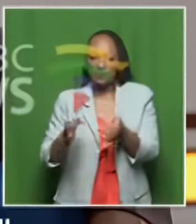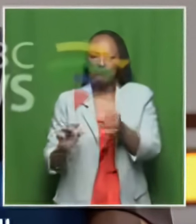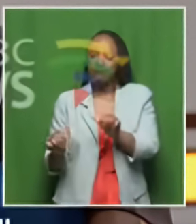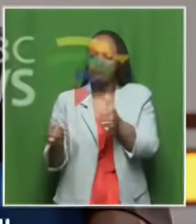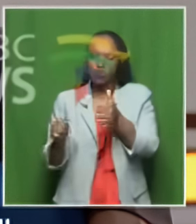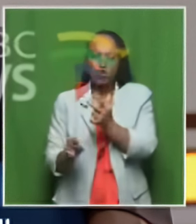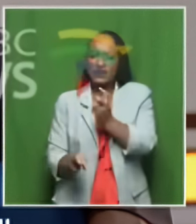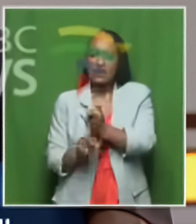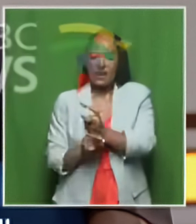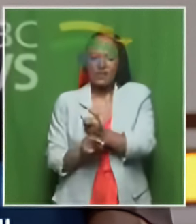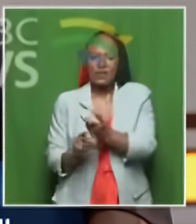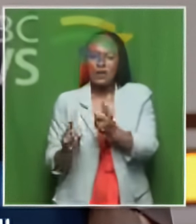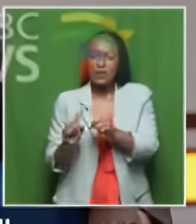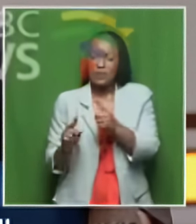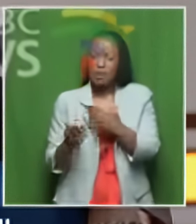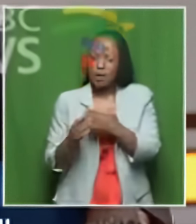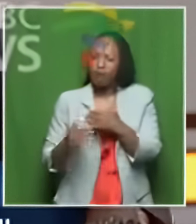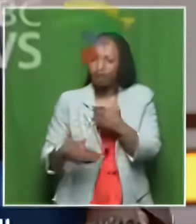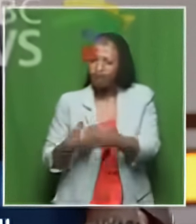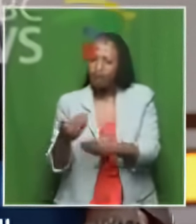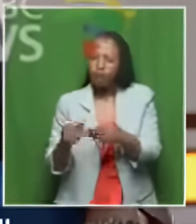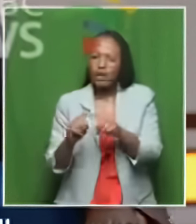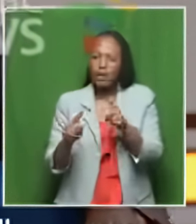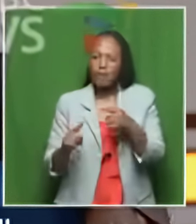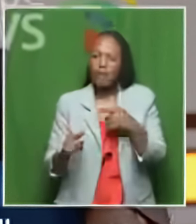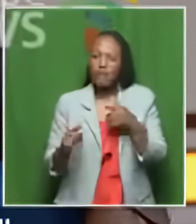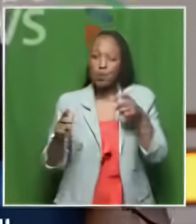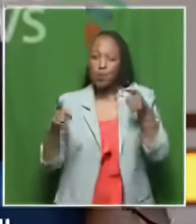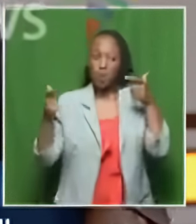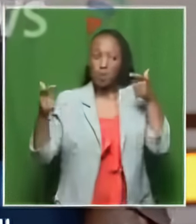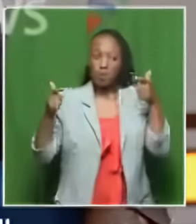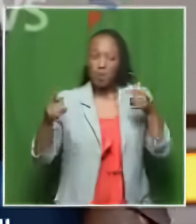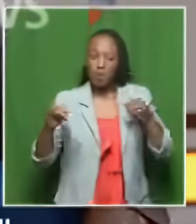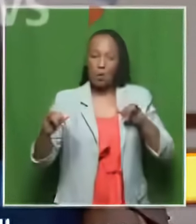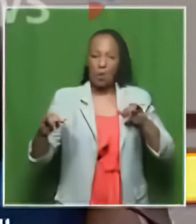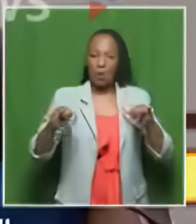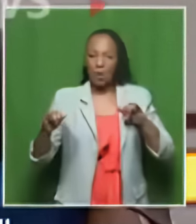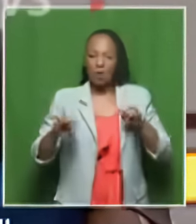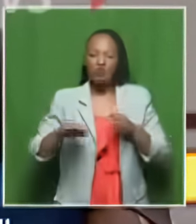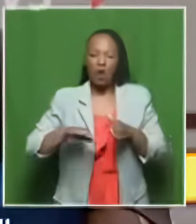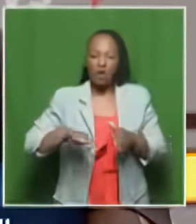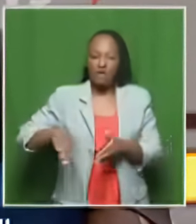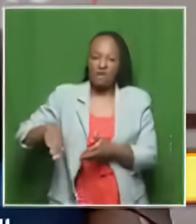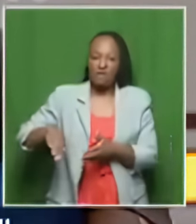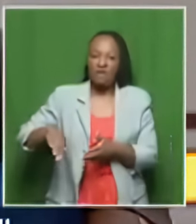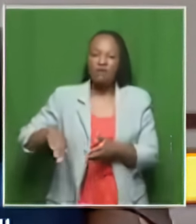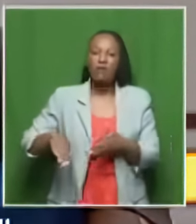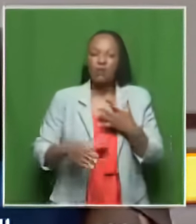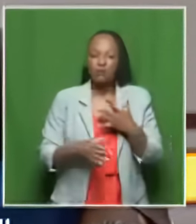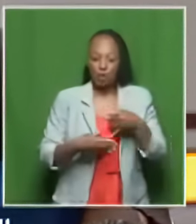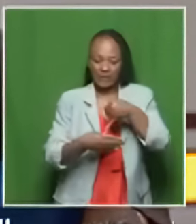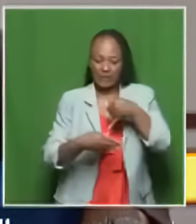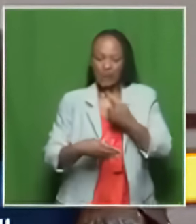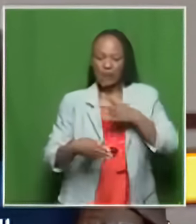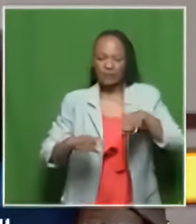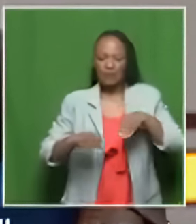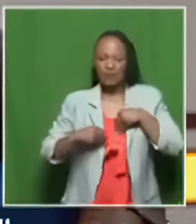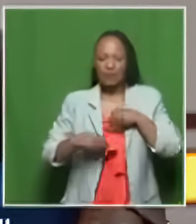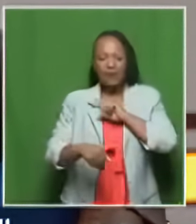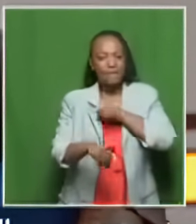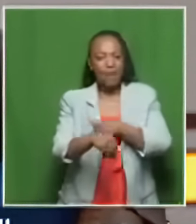maneuver them and successfully deal with them if you take the ego and put it aside and internally accept that we've